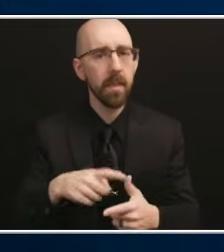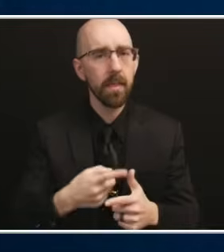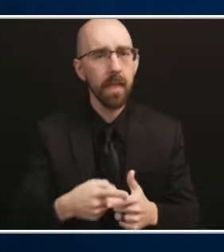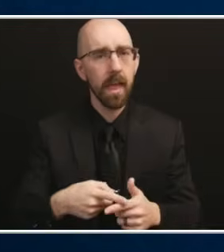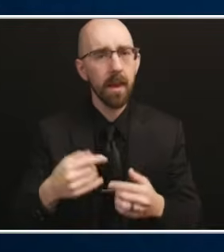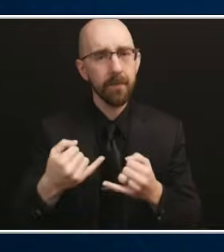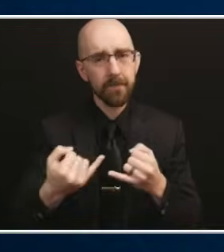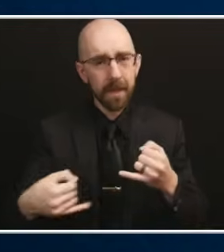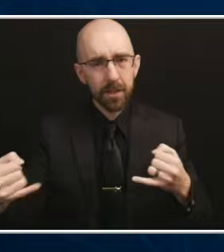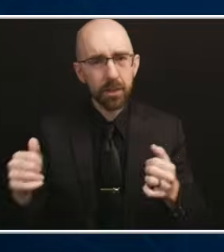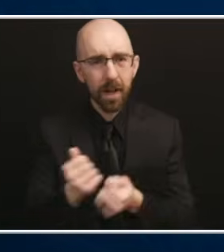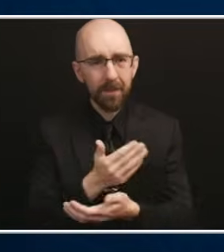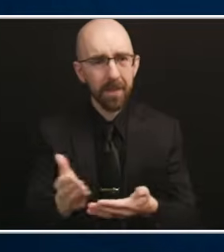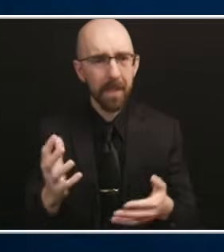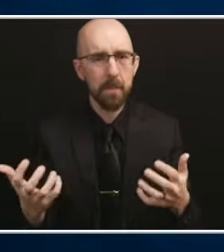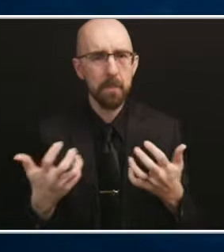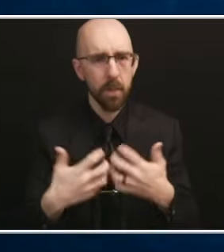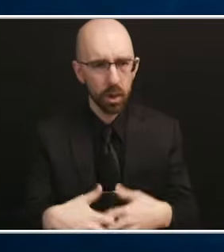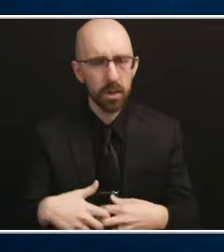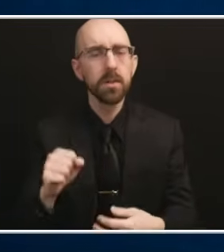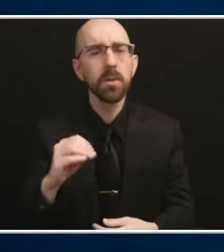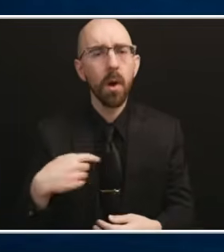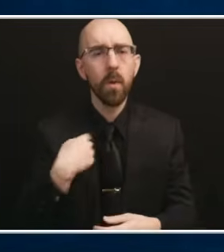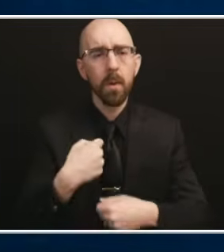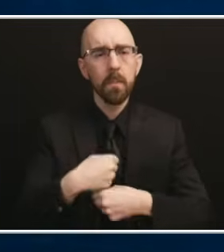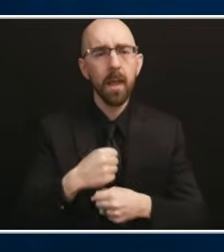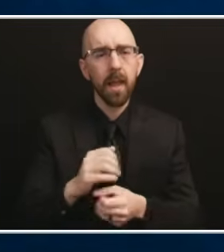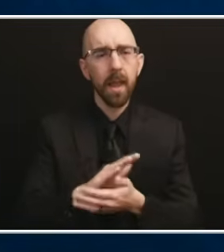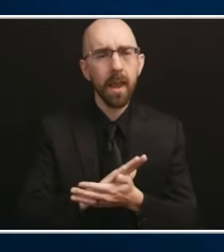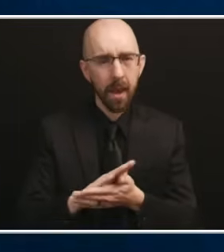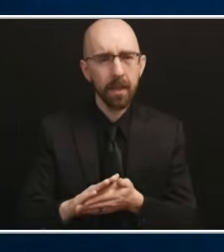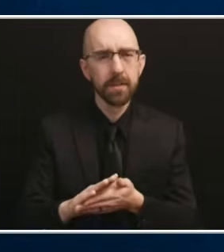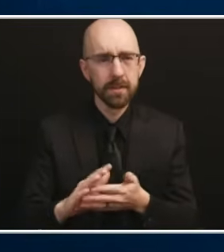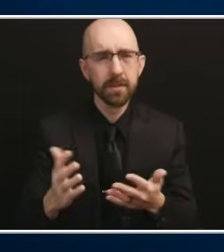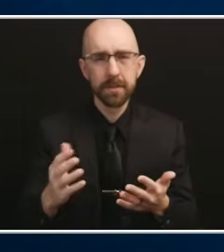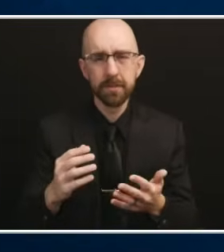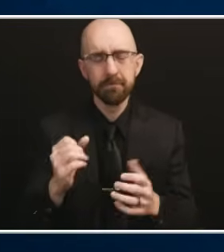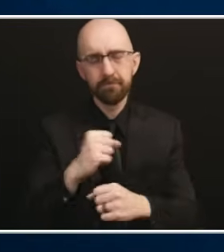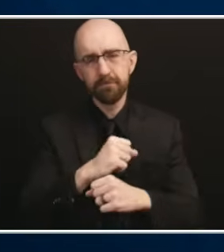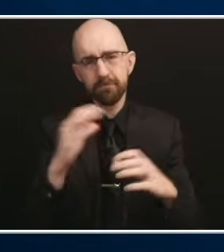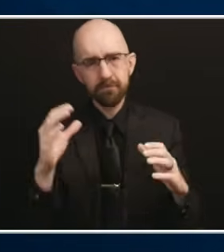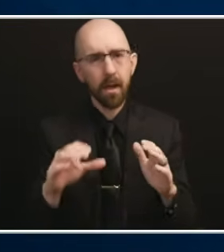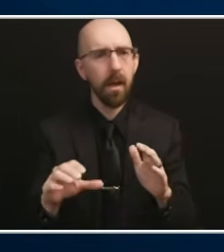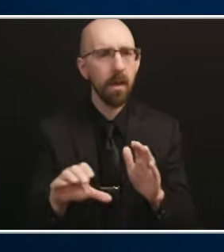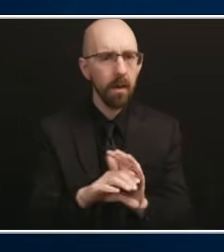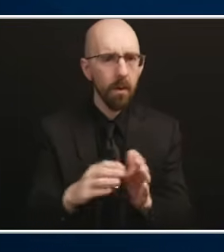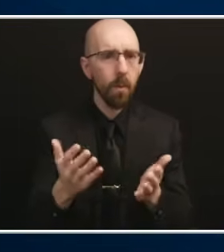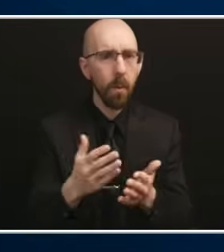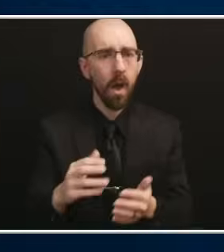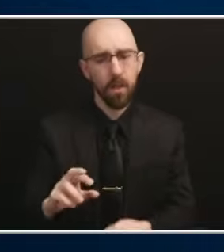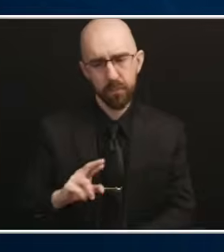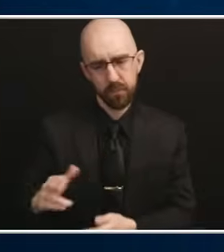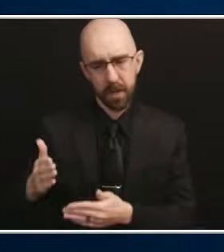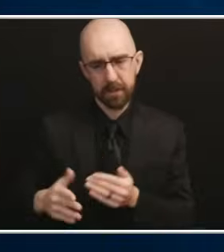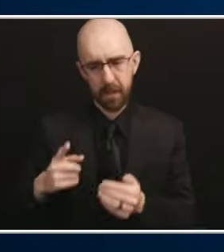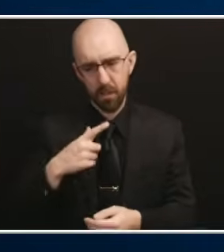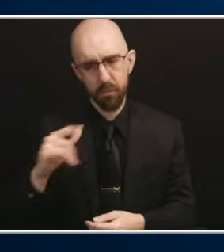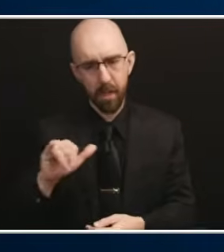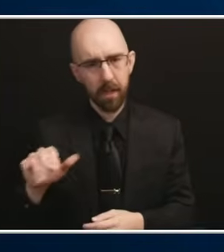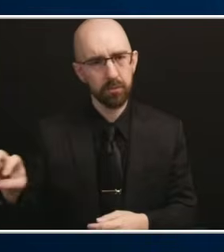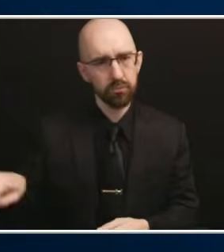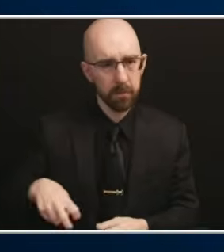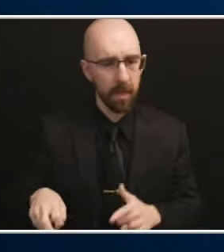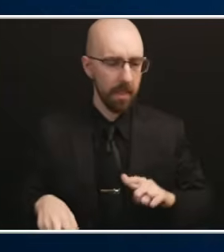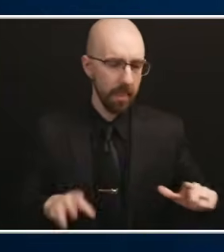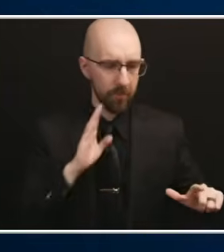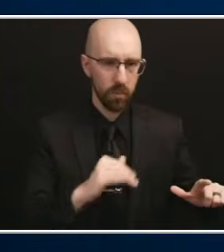And so we're making we get a nice idea of what the right side is going to look like that's going to be transplanted, and the left that'll stay.